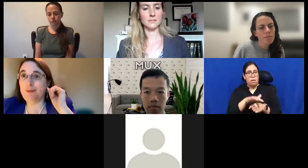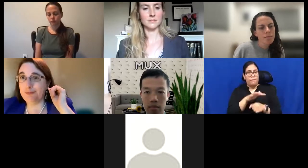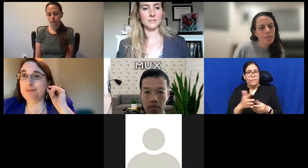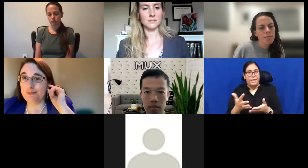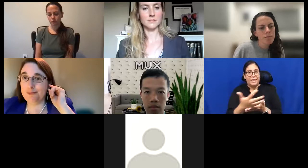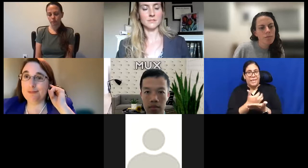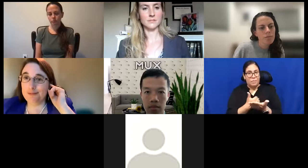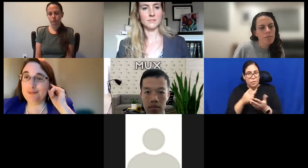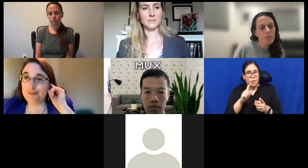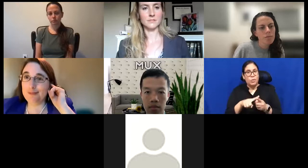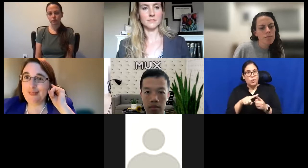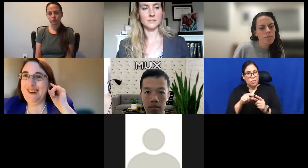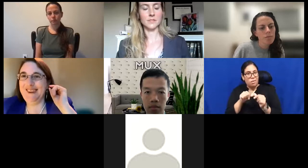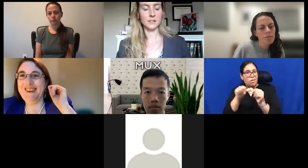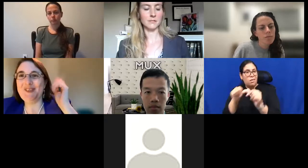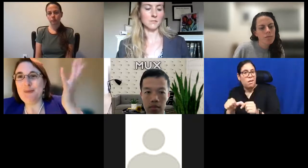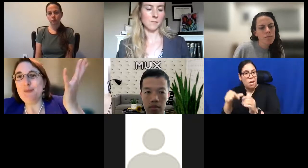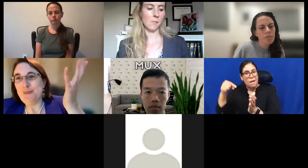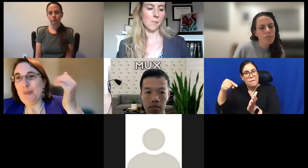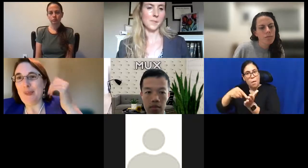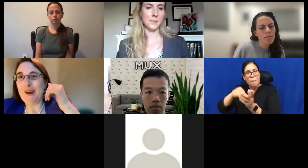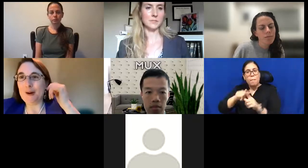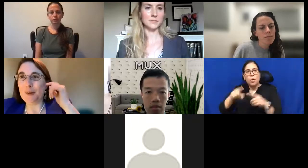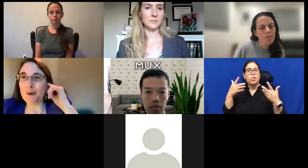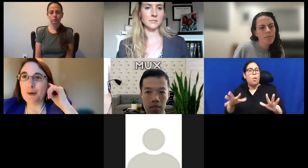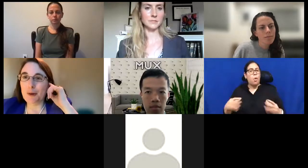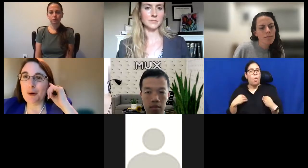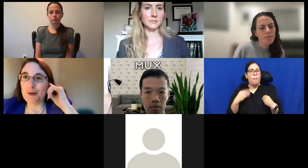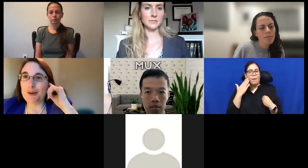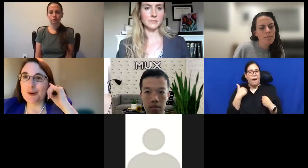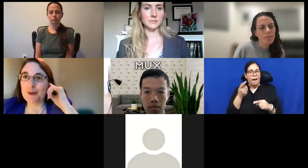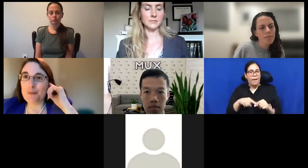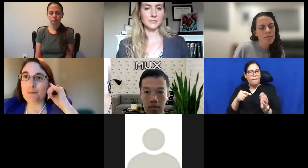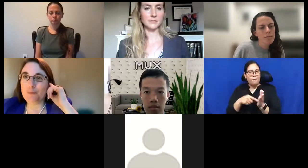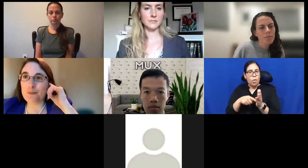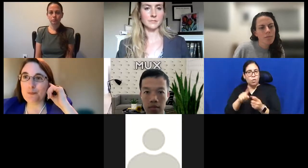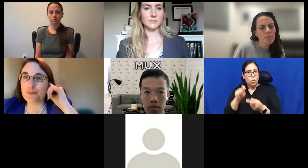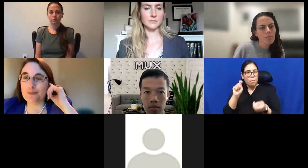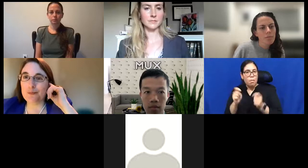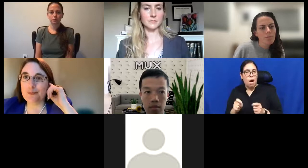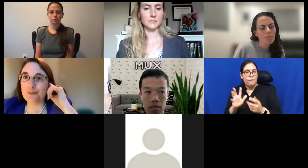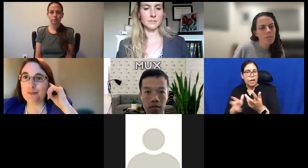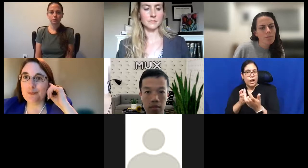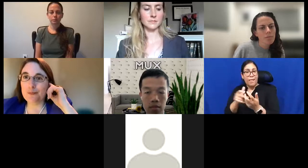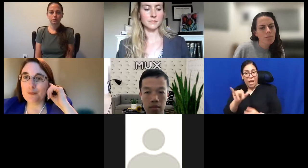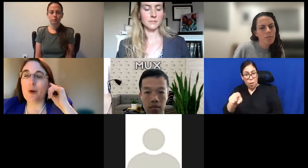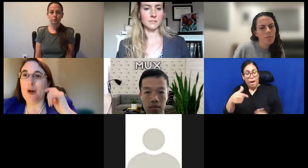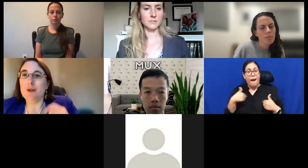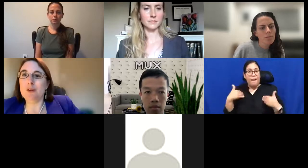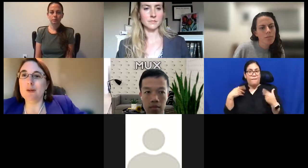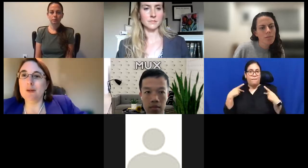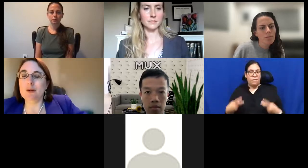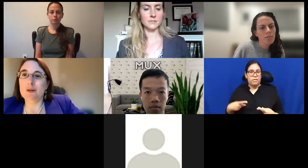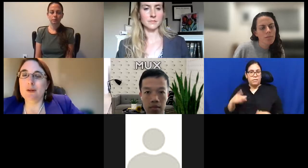keep renting for the rest of my life, but not owning anything because I can't make the modifications. Much like you, I have a physical disability, so I would